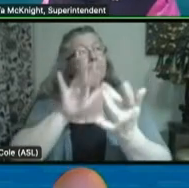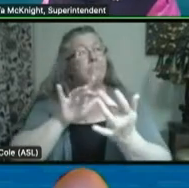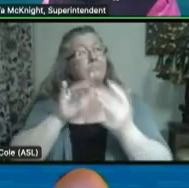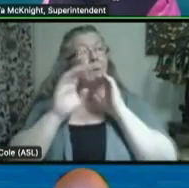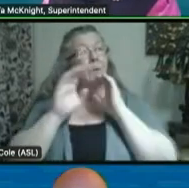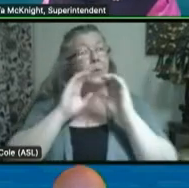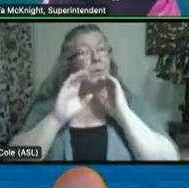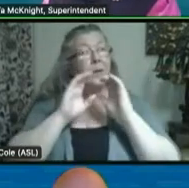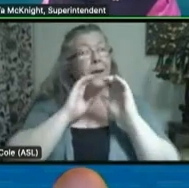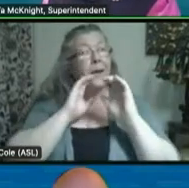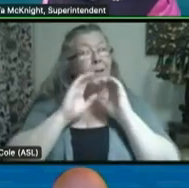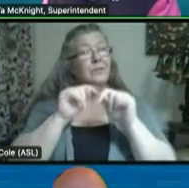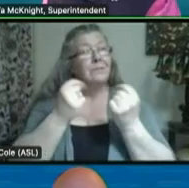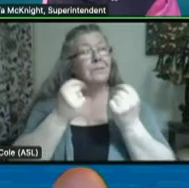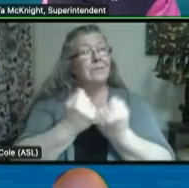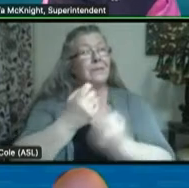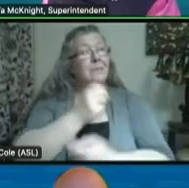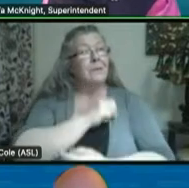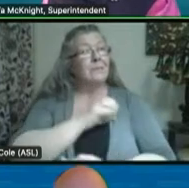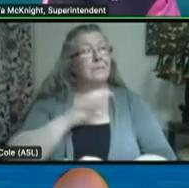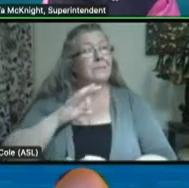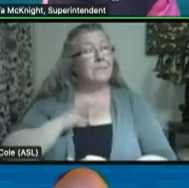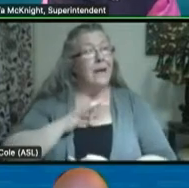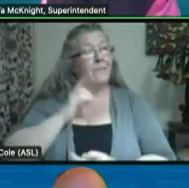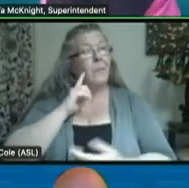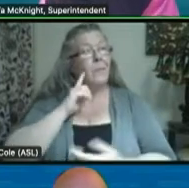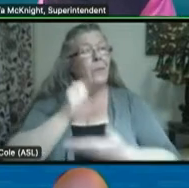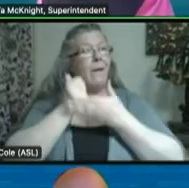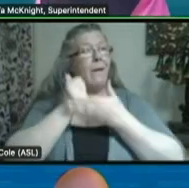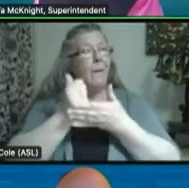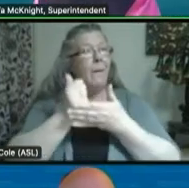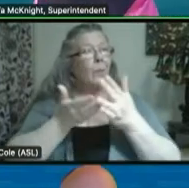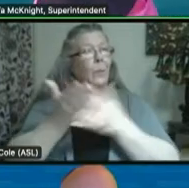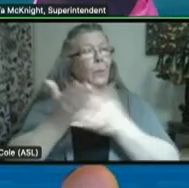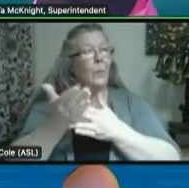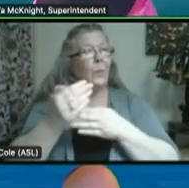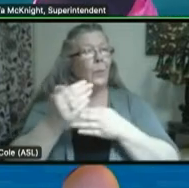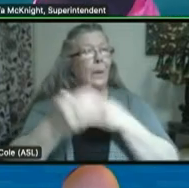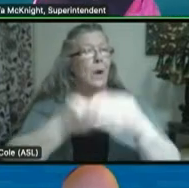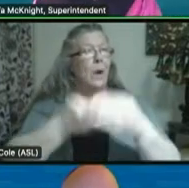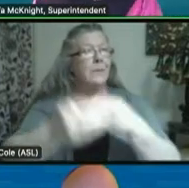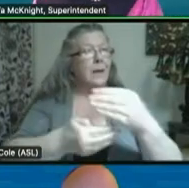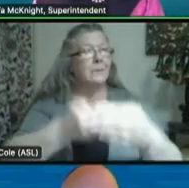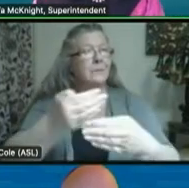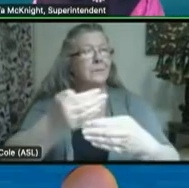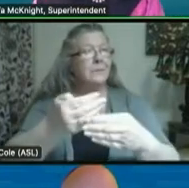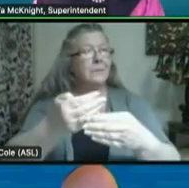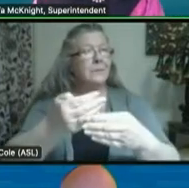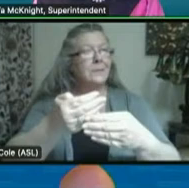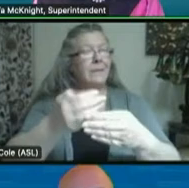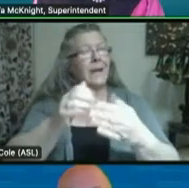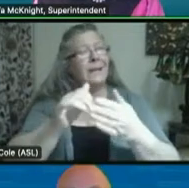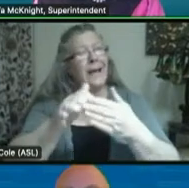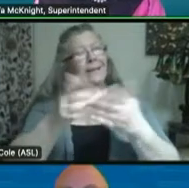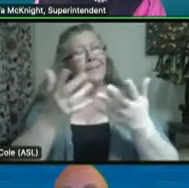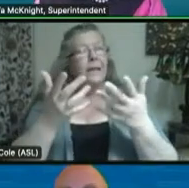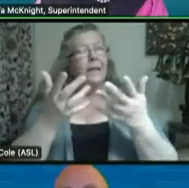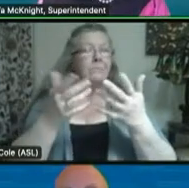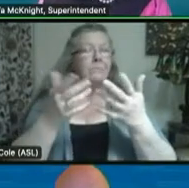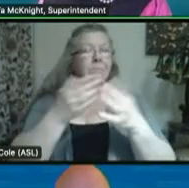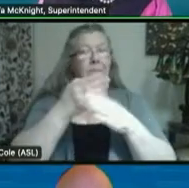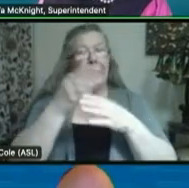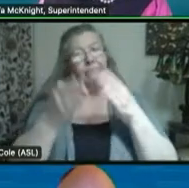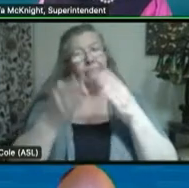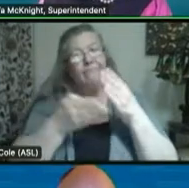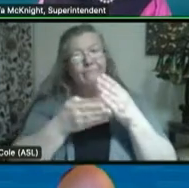our staff to let us know, and we'll help walk you through the process. So that kind of wraps it up for what we wanted to share with you. I'd like to turn it